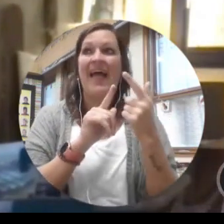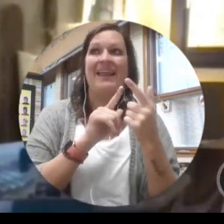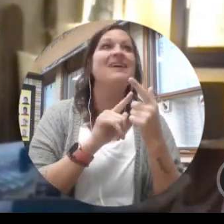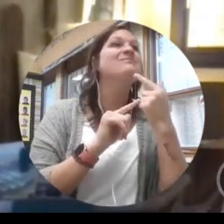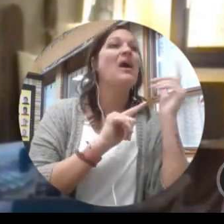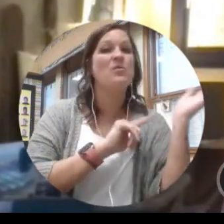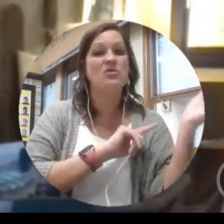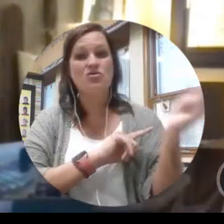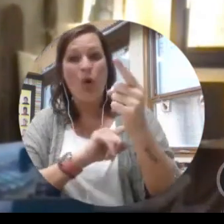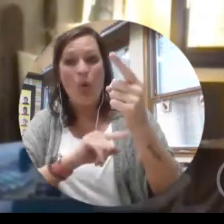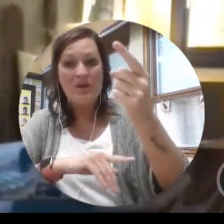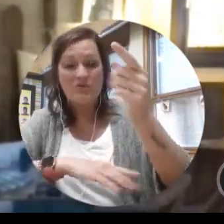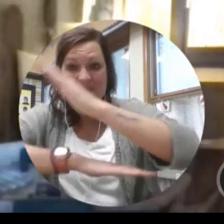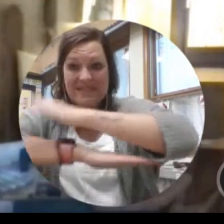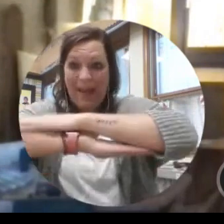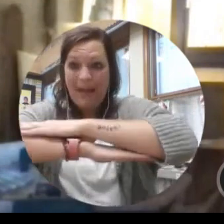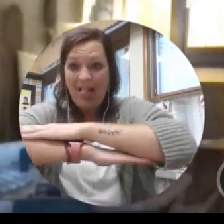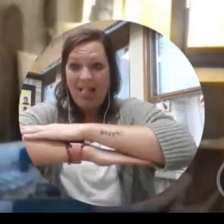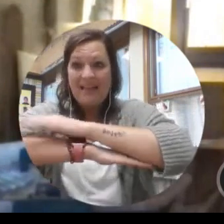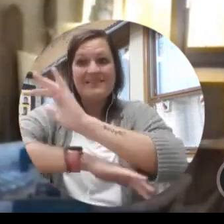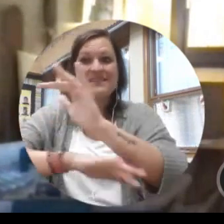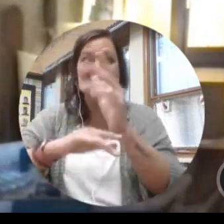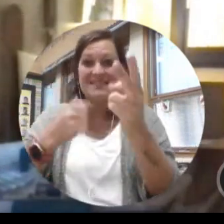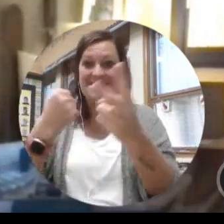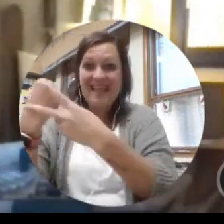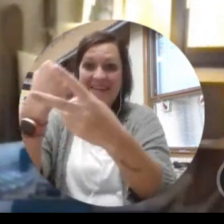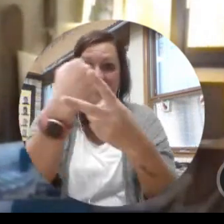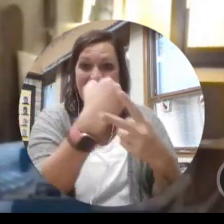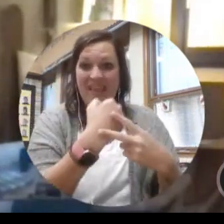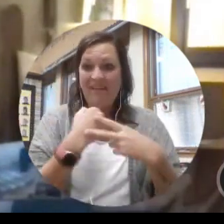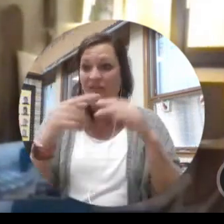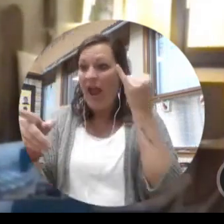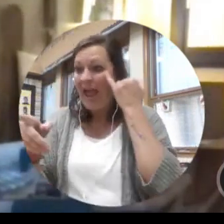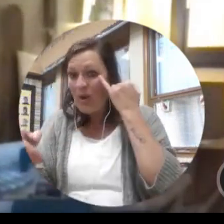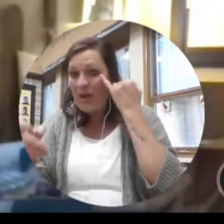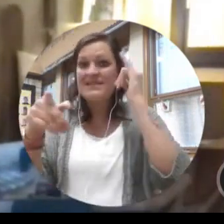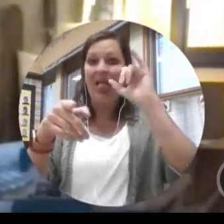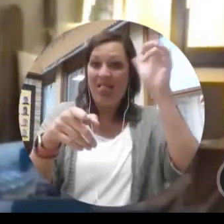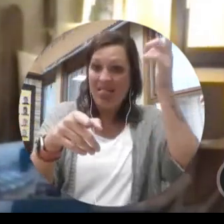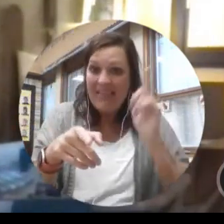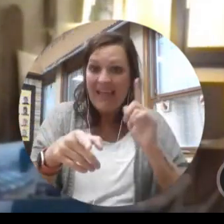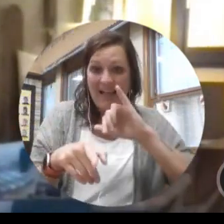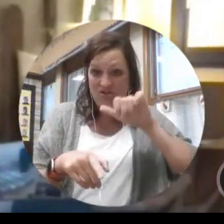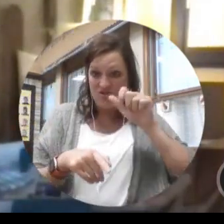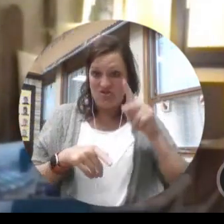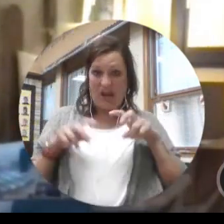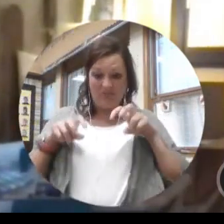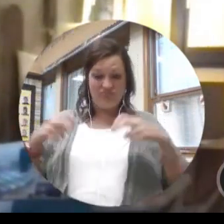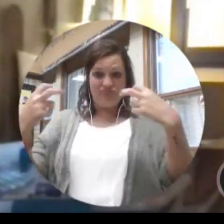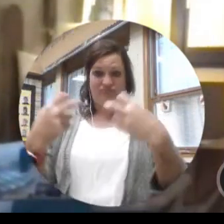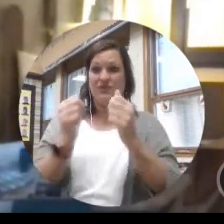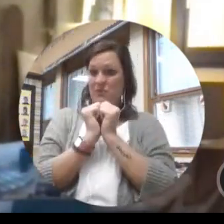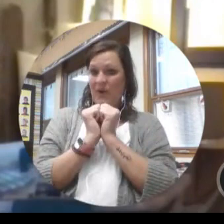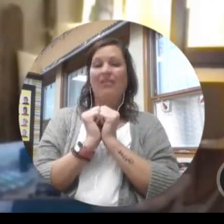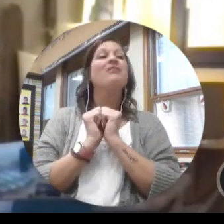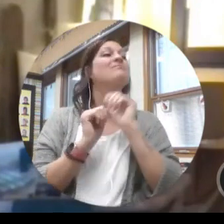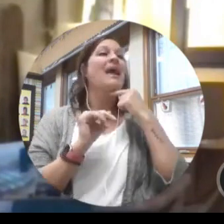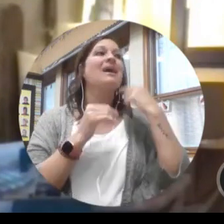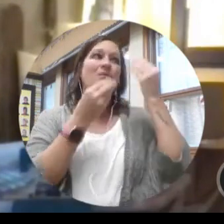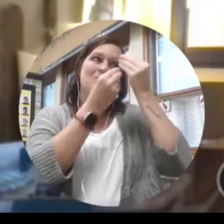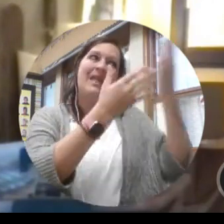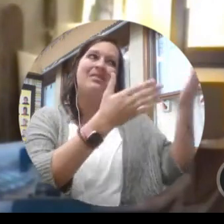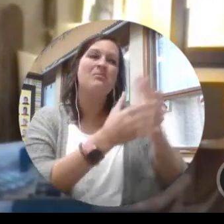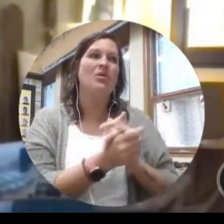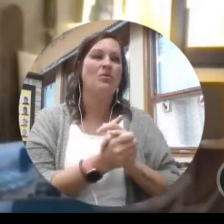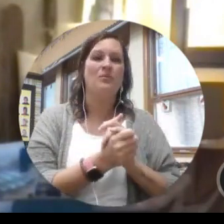books I wanted and where to find them. I spent a lot of time at our small public library and recognized the Dewey Decimal numbers on the nonfiction